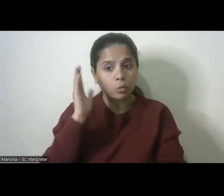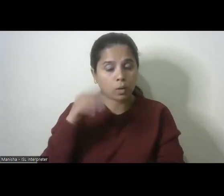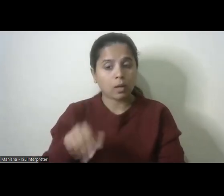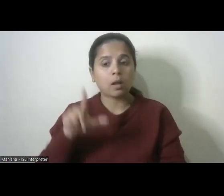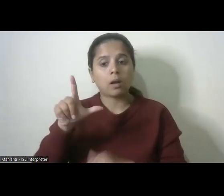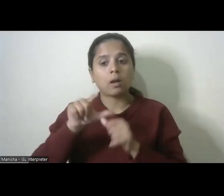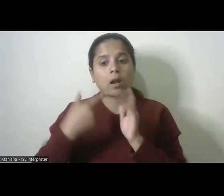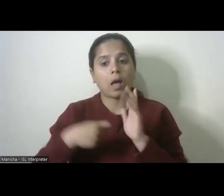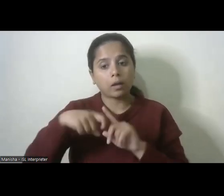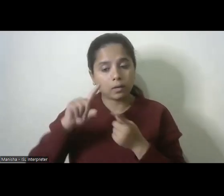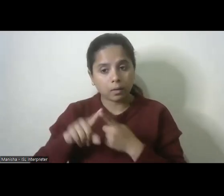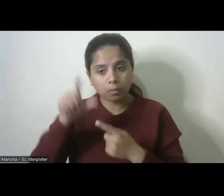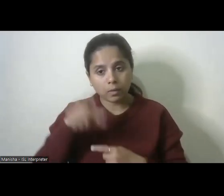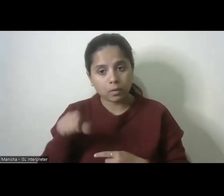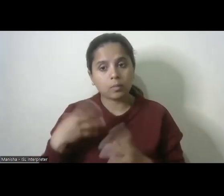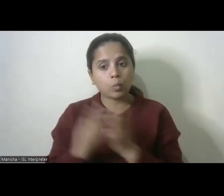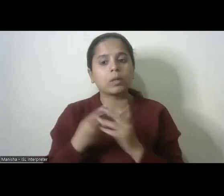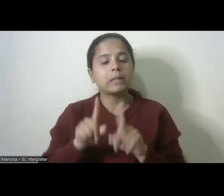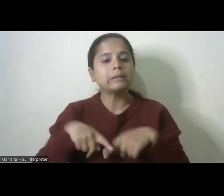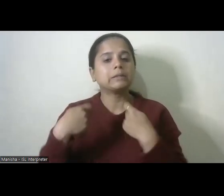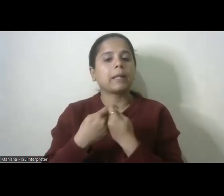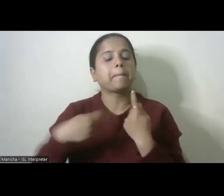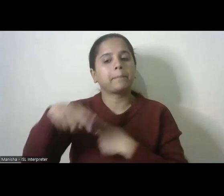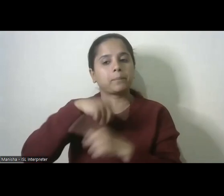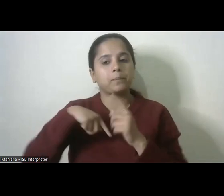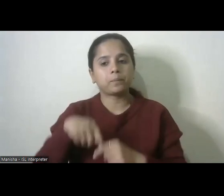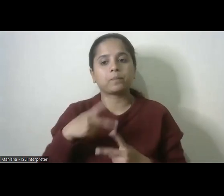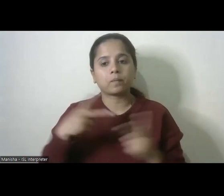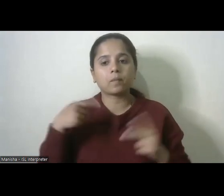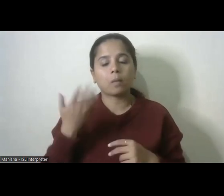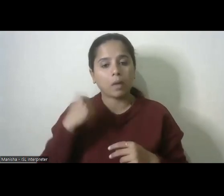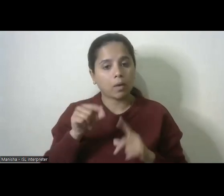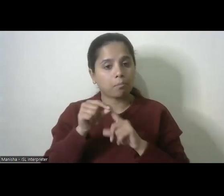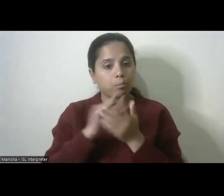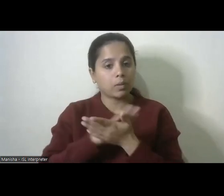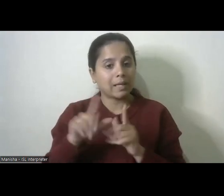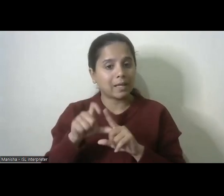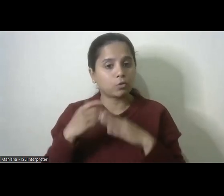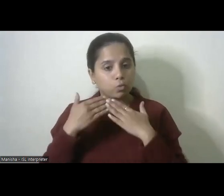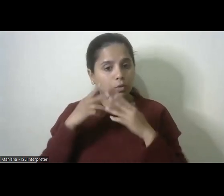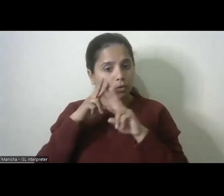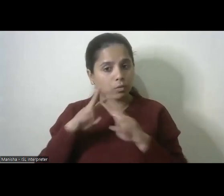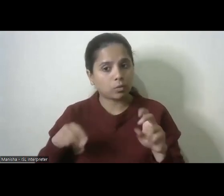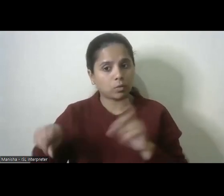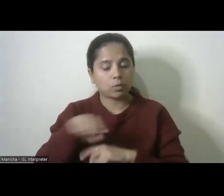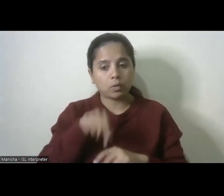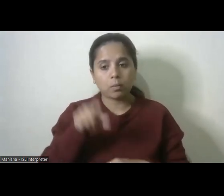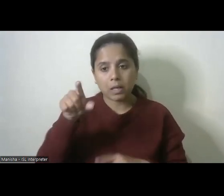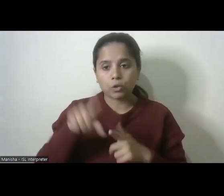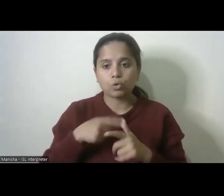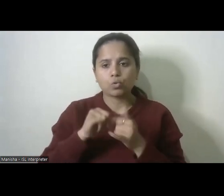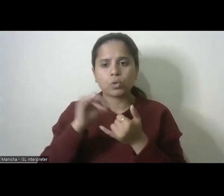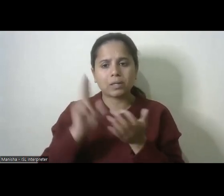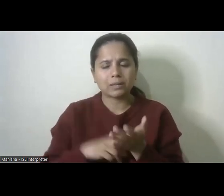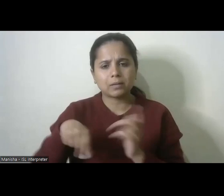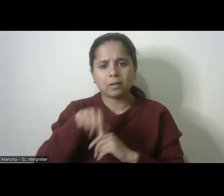SOAS, with a team of postdoctoral researchers, which includes Jessel and Raj, who I think is in